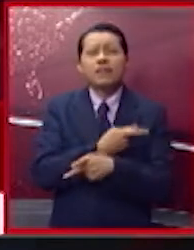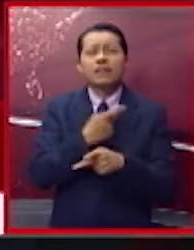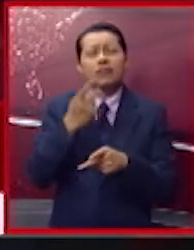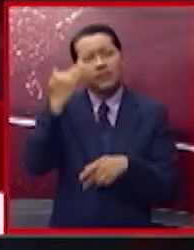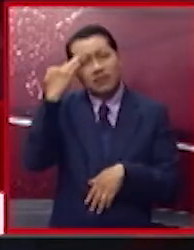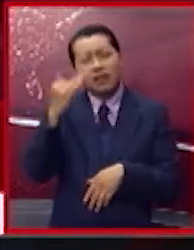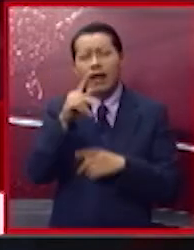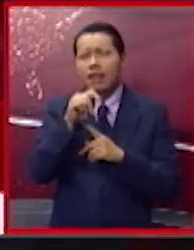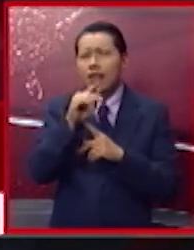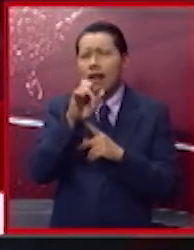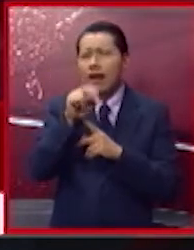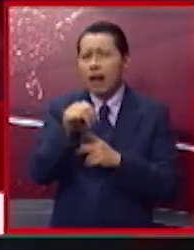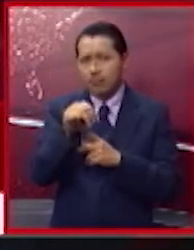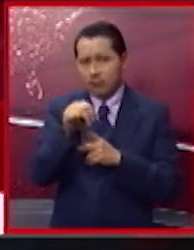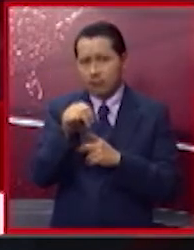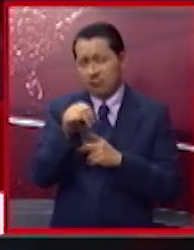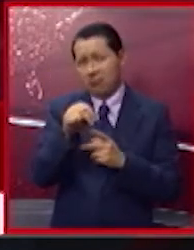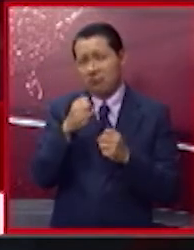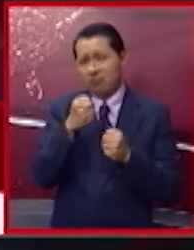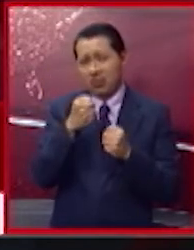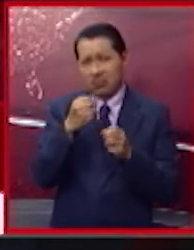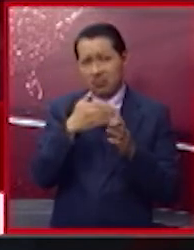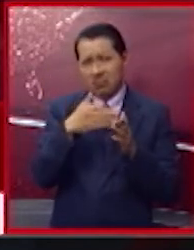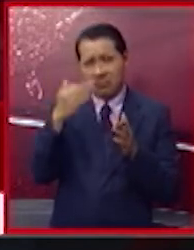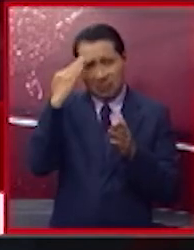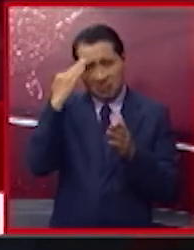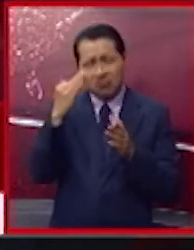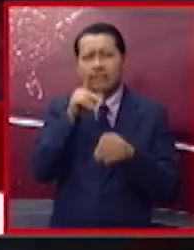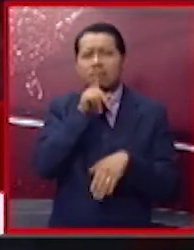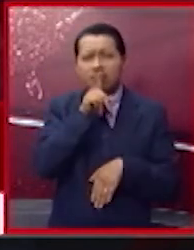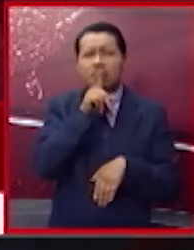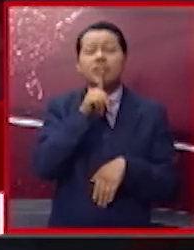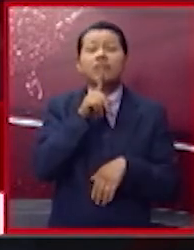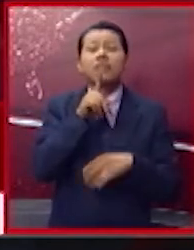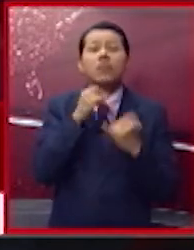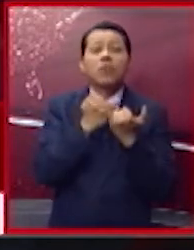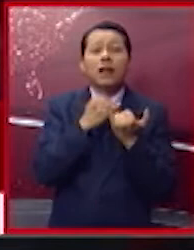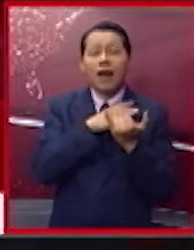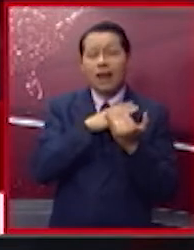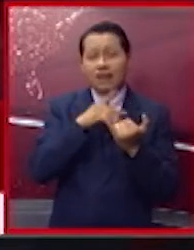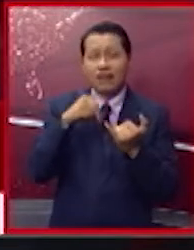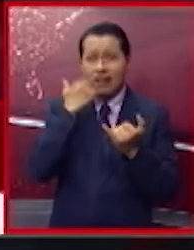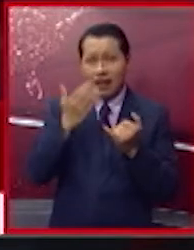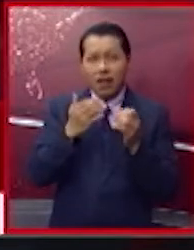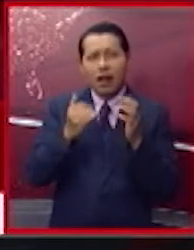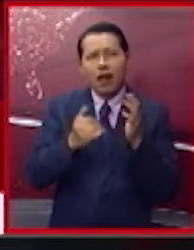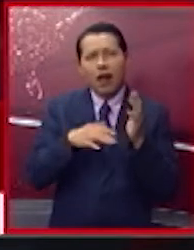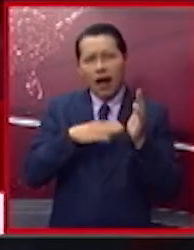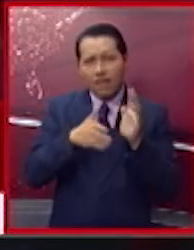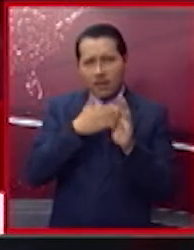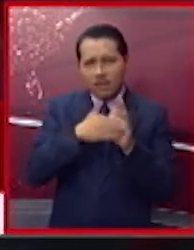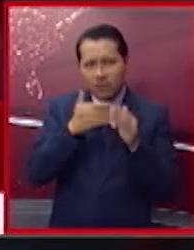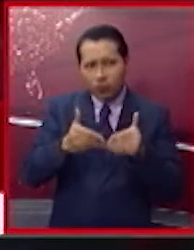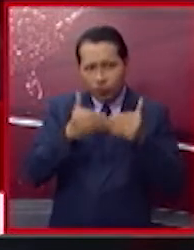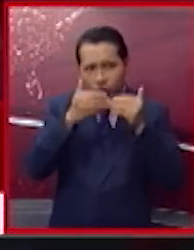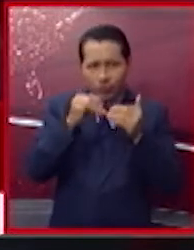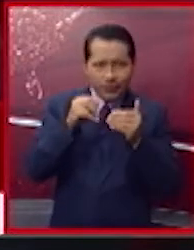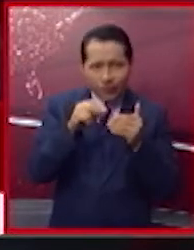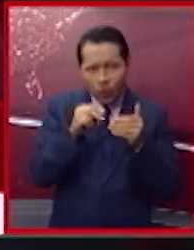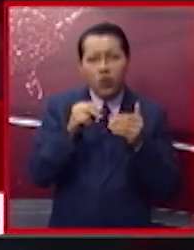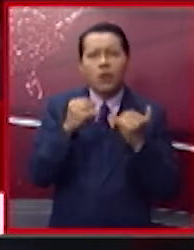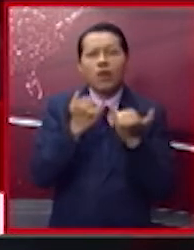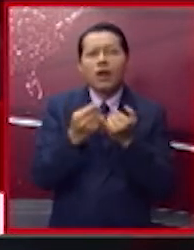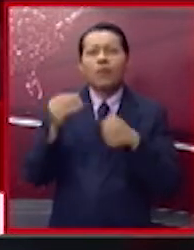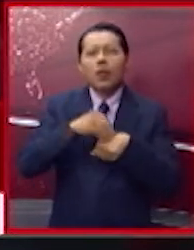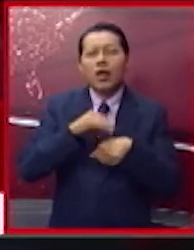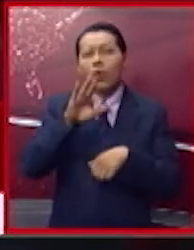happen on NAFTA. He's certainly not going to put up a wall. He's not going to put 45% tariffs on China. He's not going to